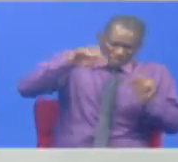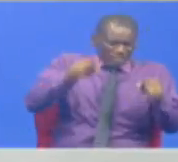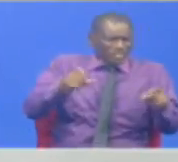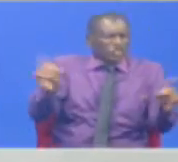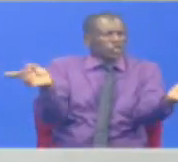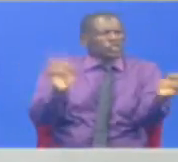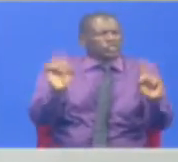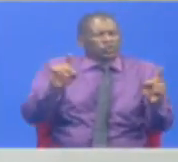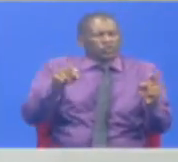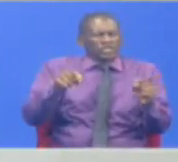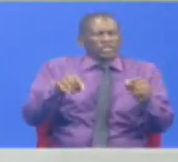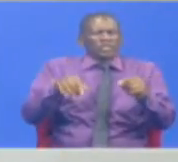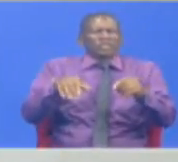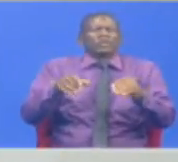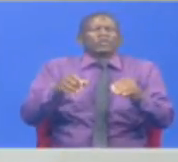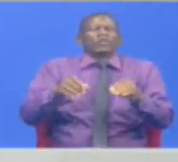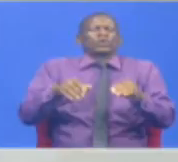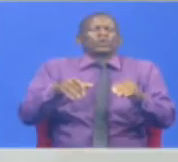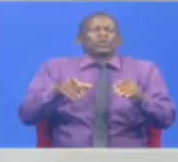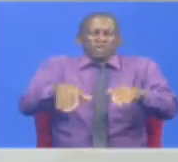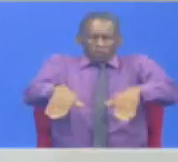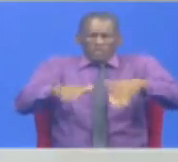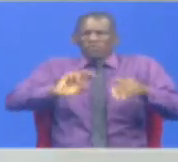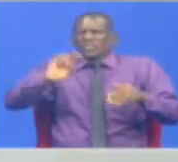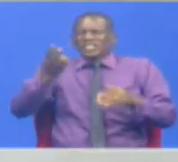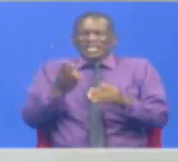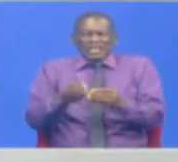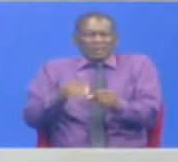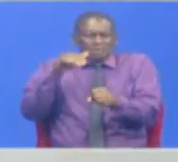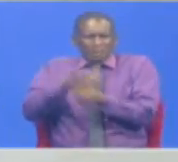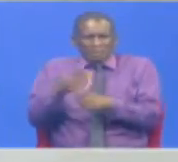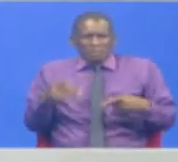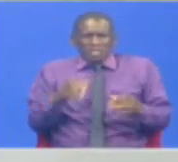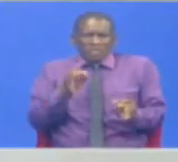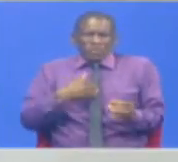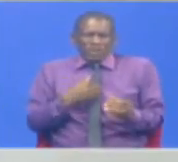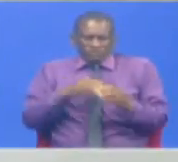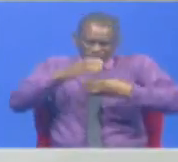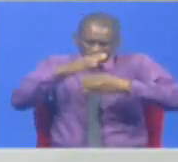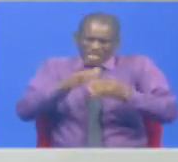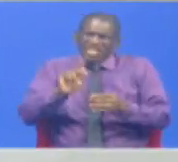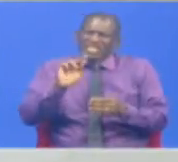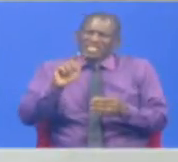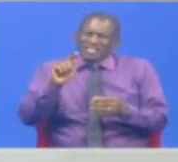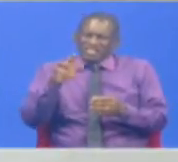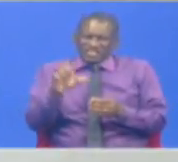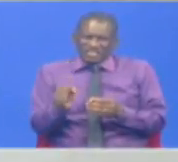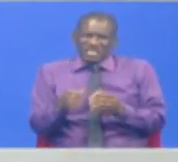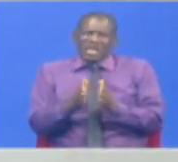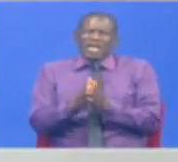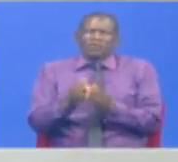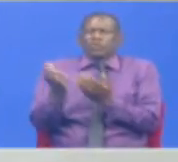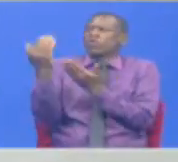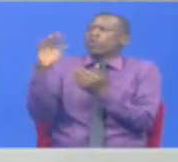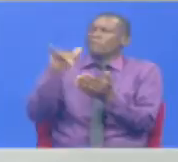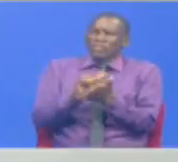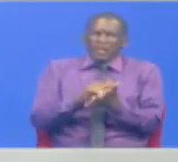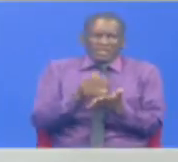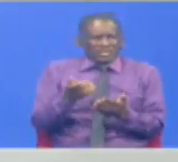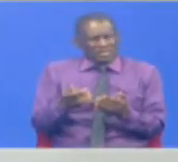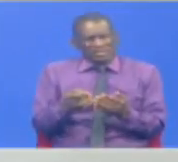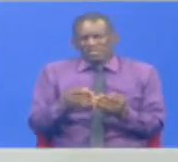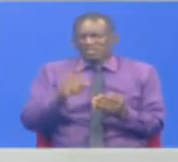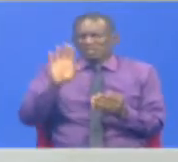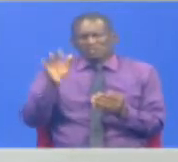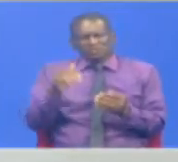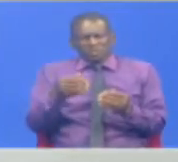on the first wave. And once we get the testing kits in place, and we hope, and we've been promised by suppliers, that hopefully we should be getting